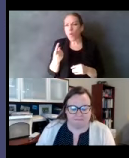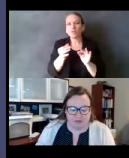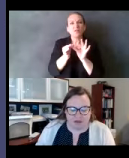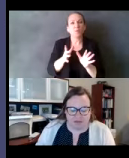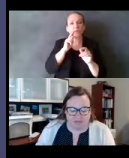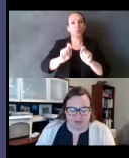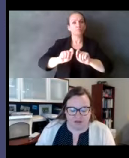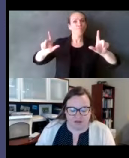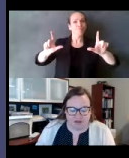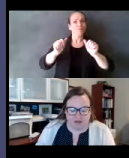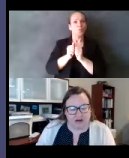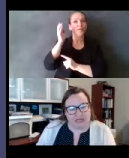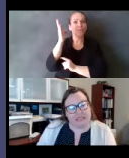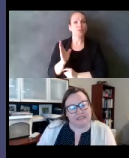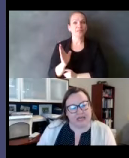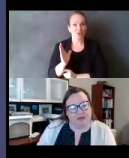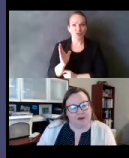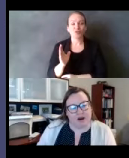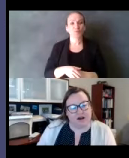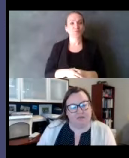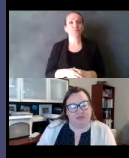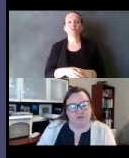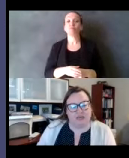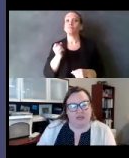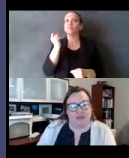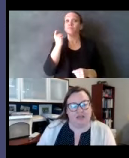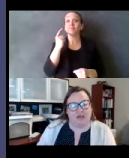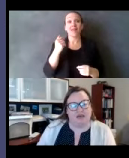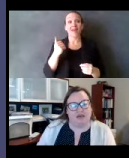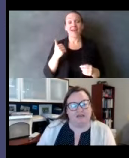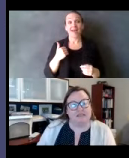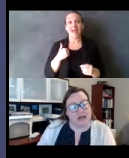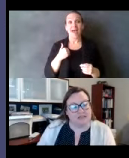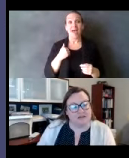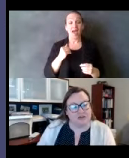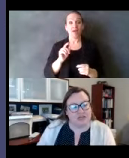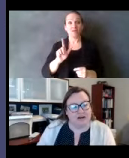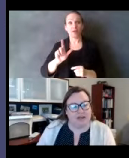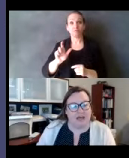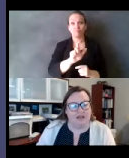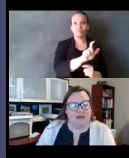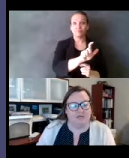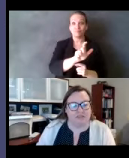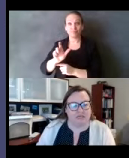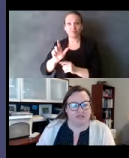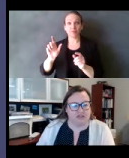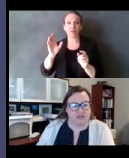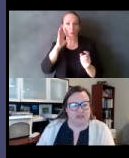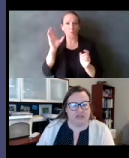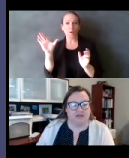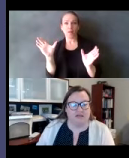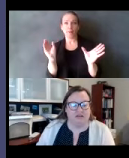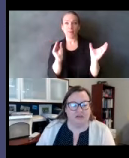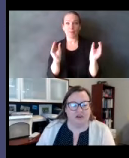automatically. There is a slide bar in between the slides that we're sharing and the